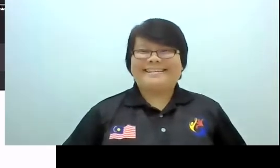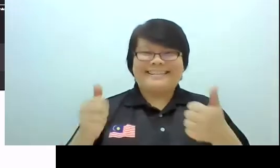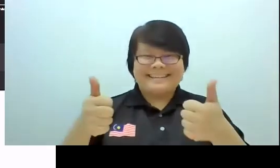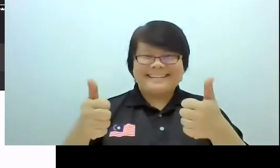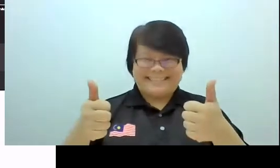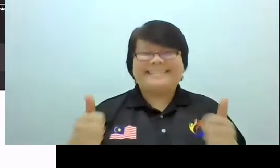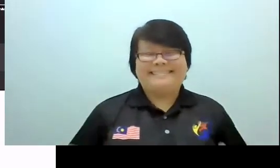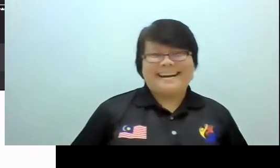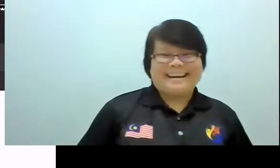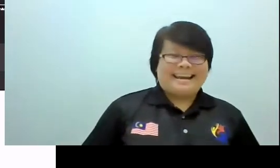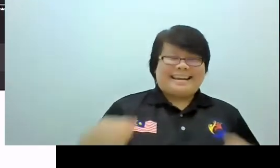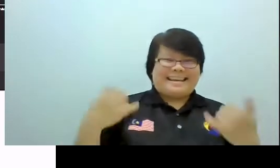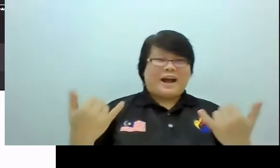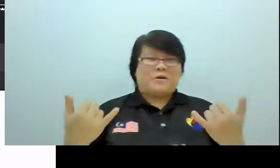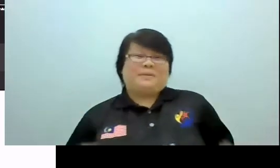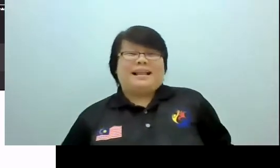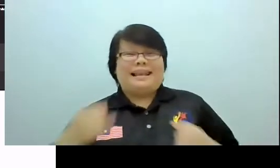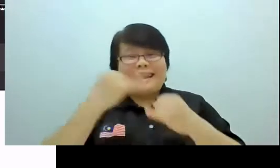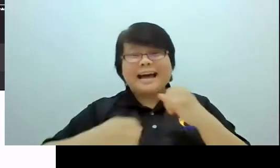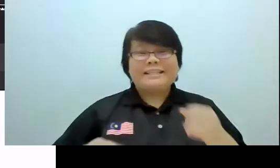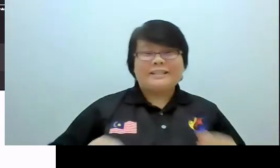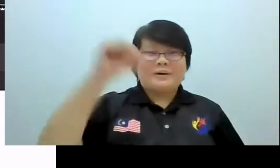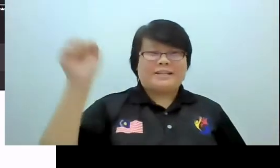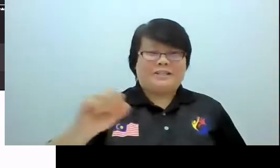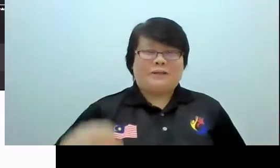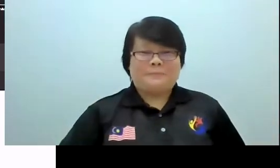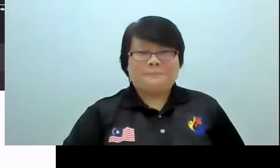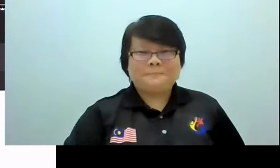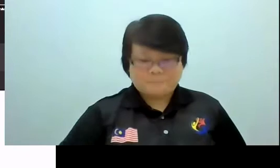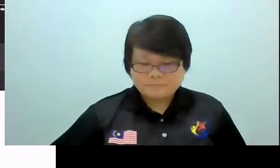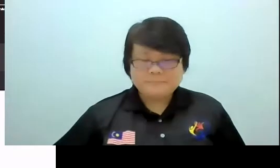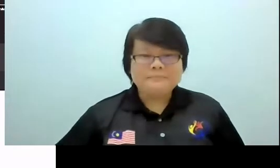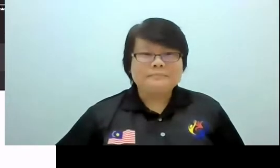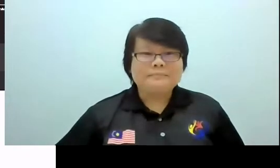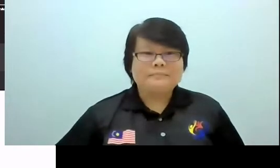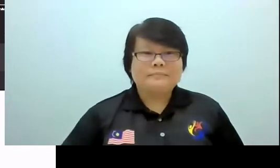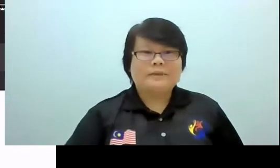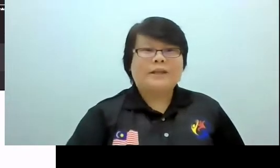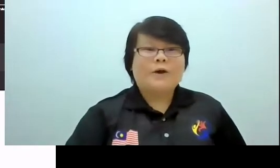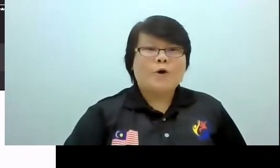Okay, good. All right. Now, last question.